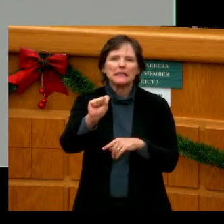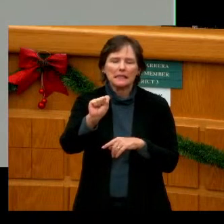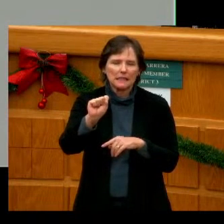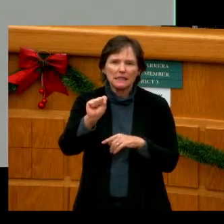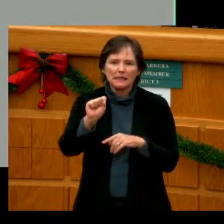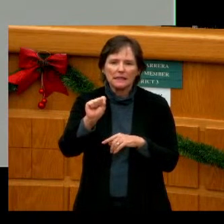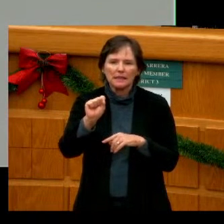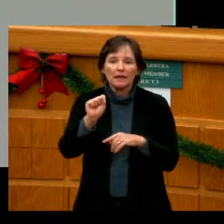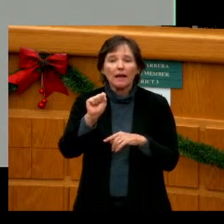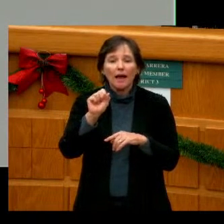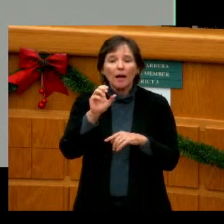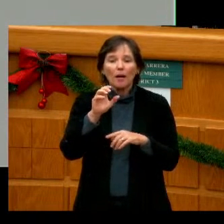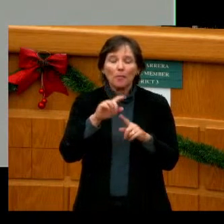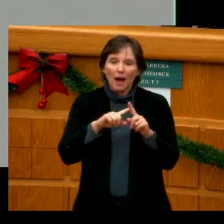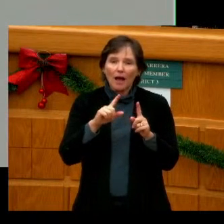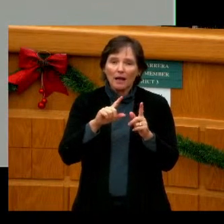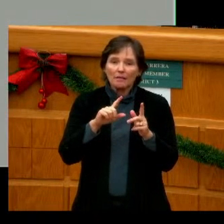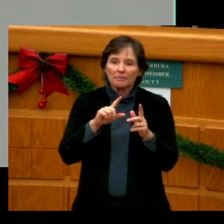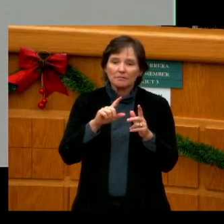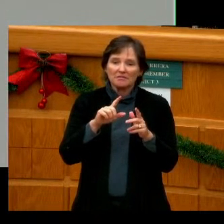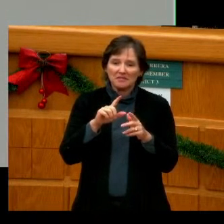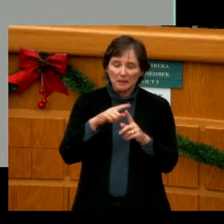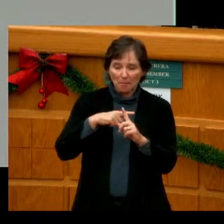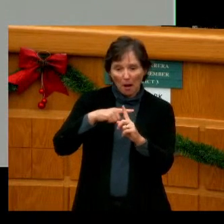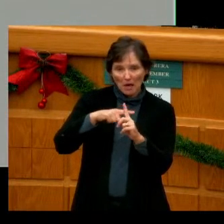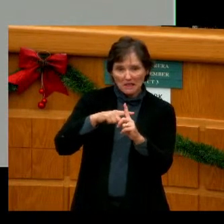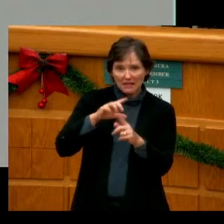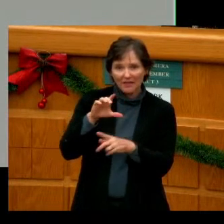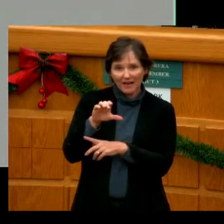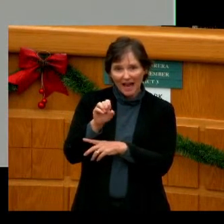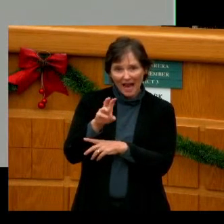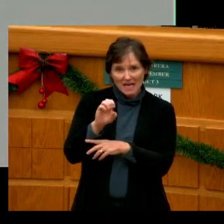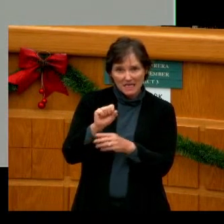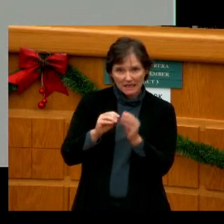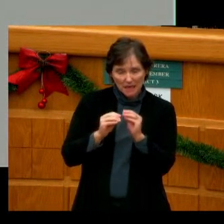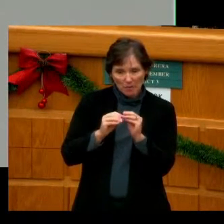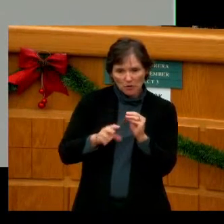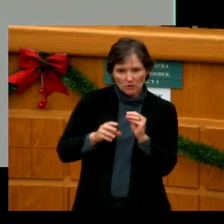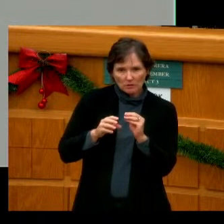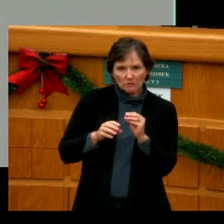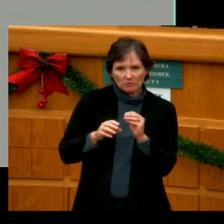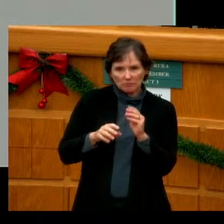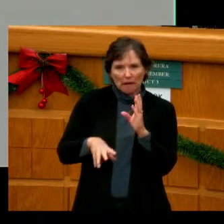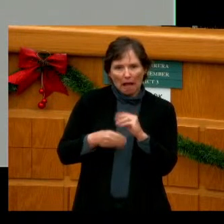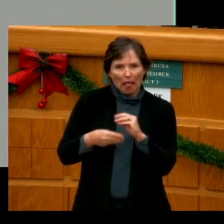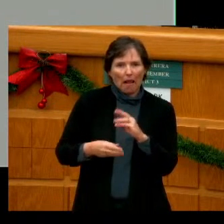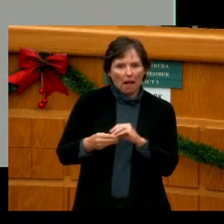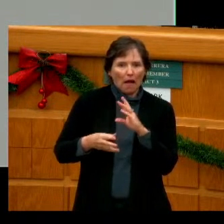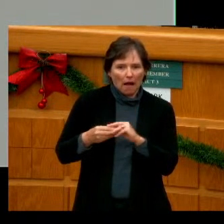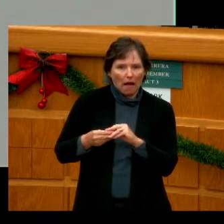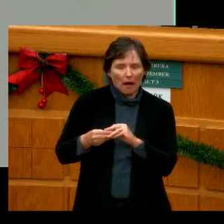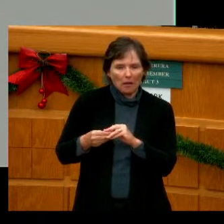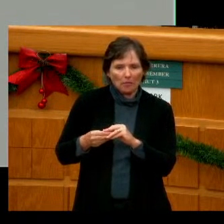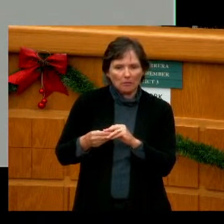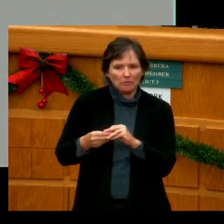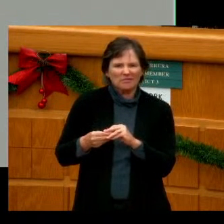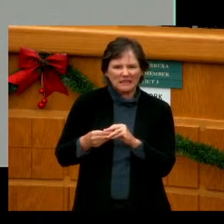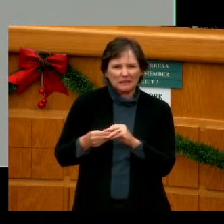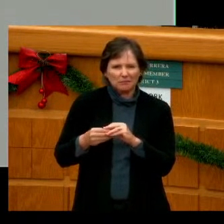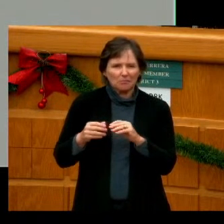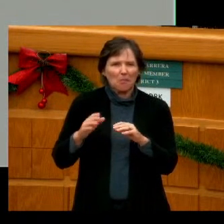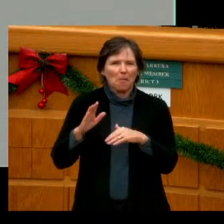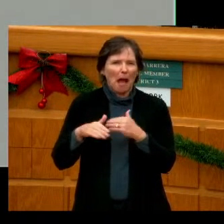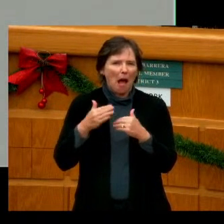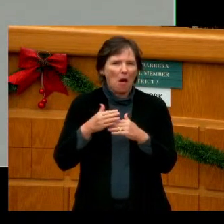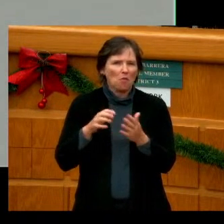there are 11 other counties in the Coastal Bend, and these cases do add up across them to be pretty close to